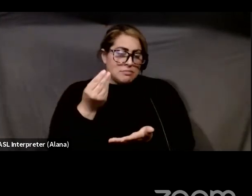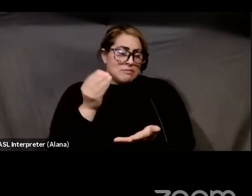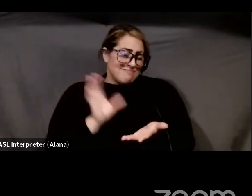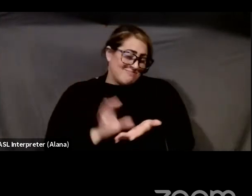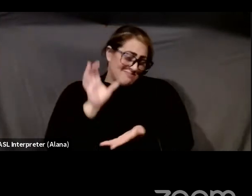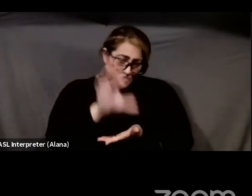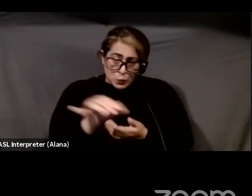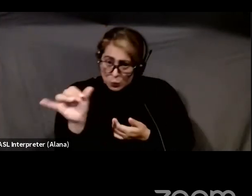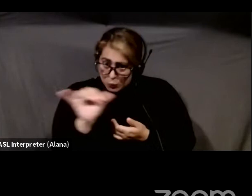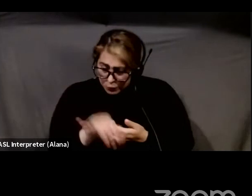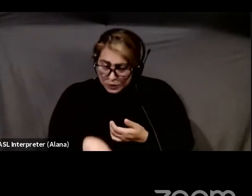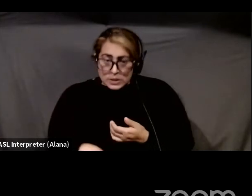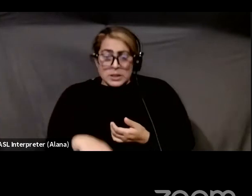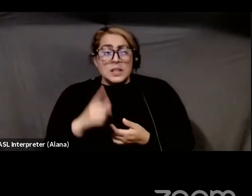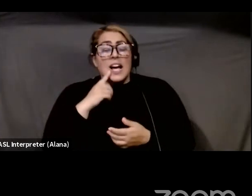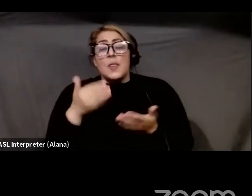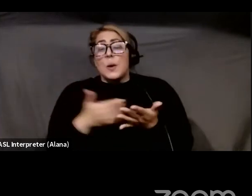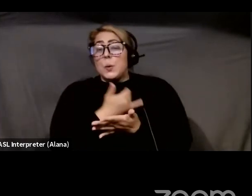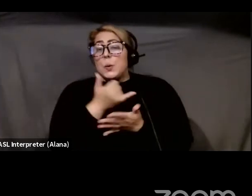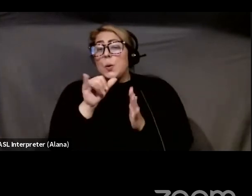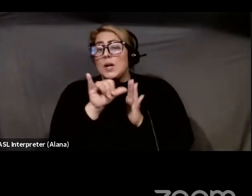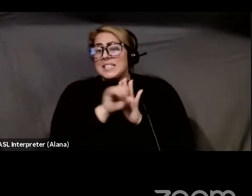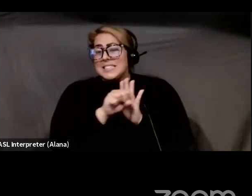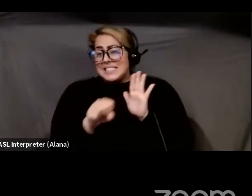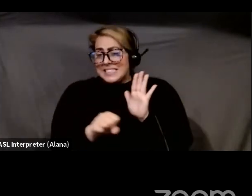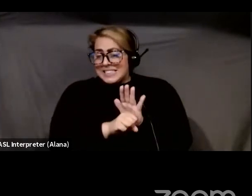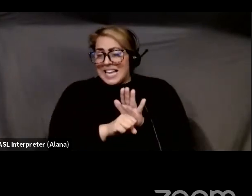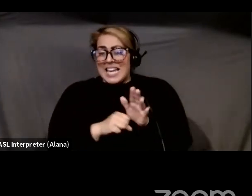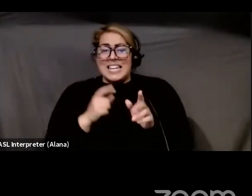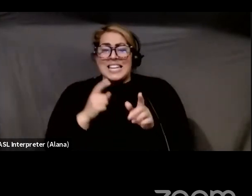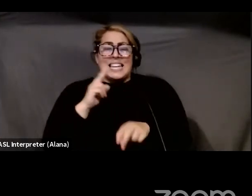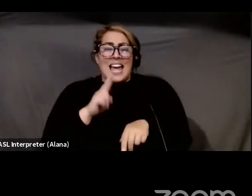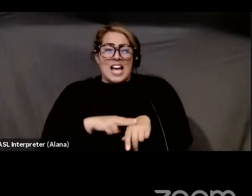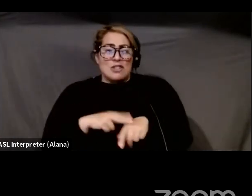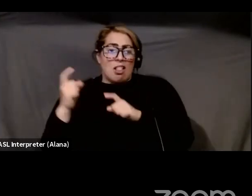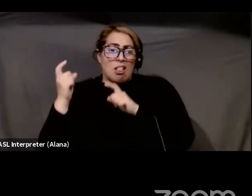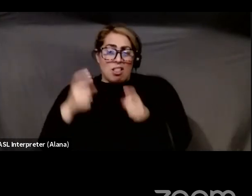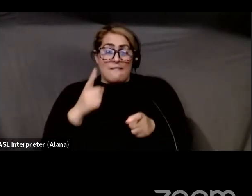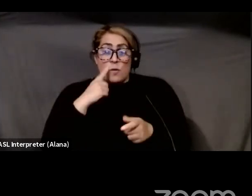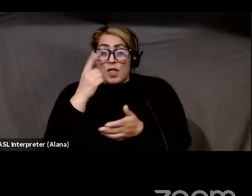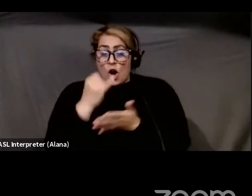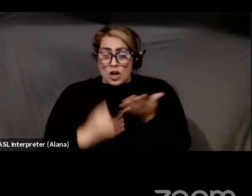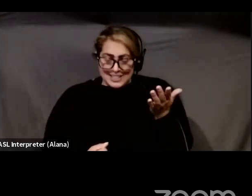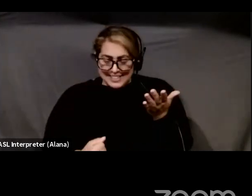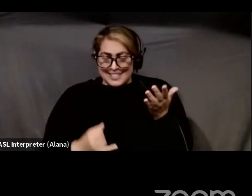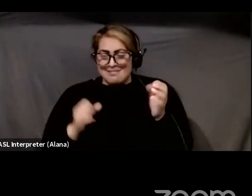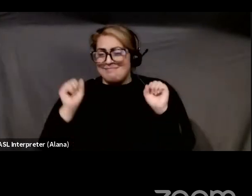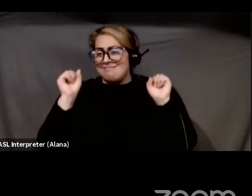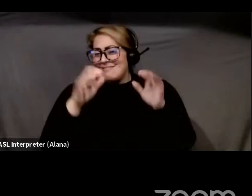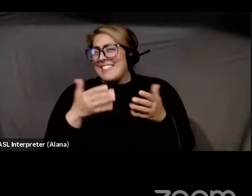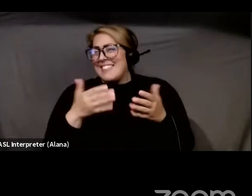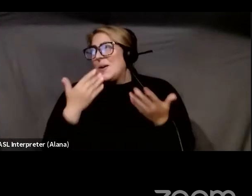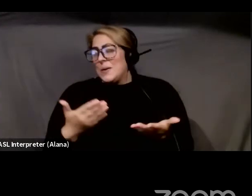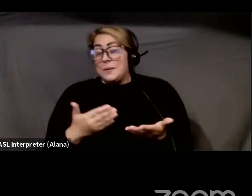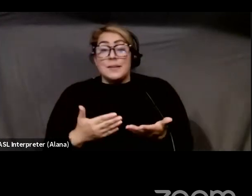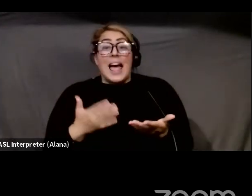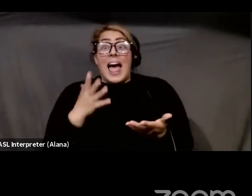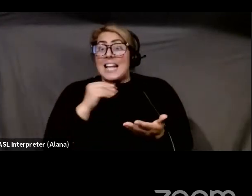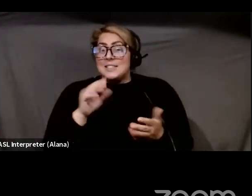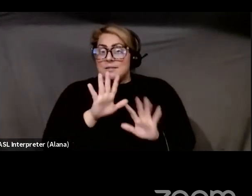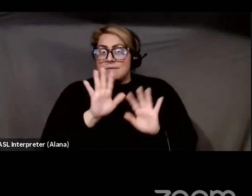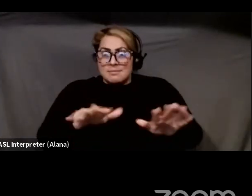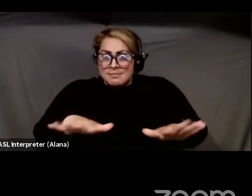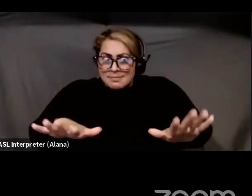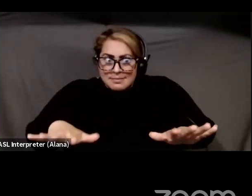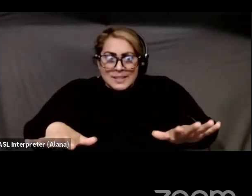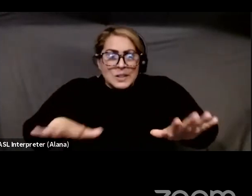Arts and the National Endowment for the Arts. Lastly, don't forget to join us for part 2 of this series,